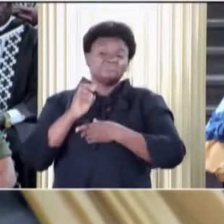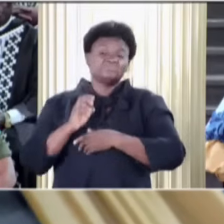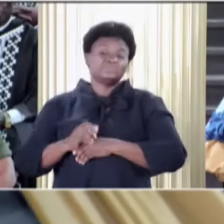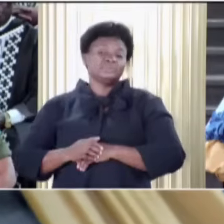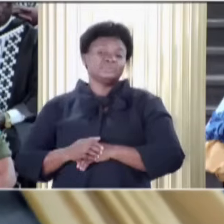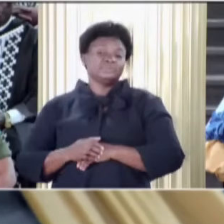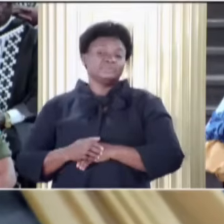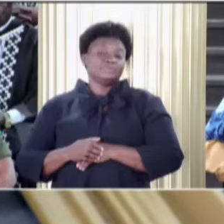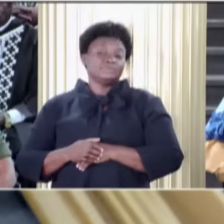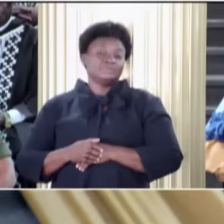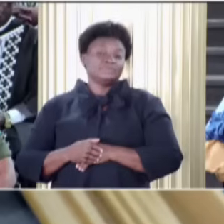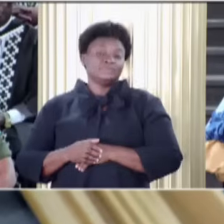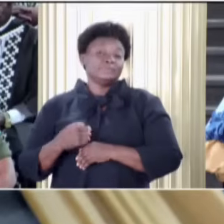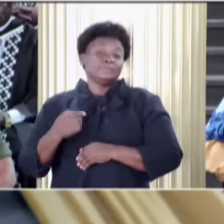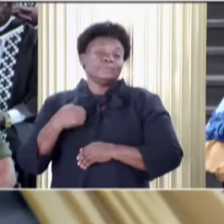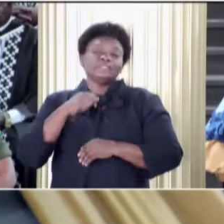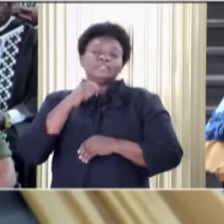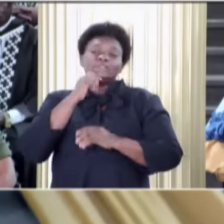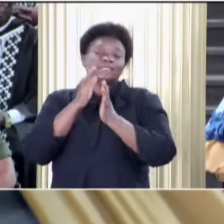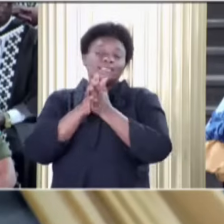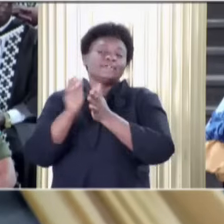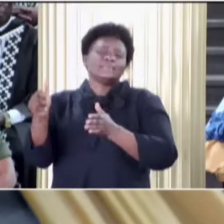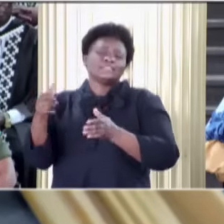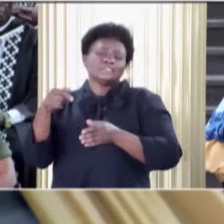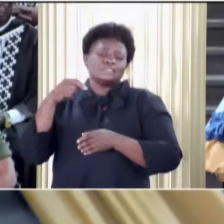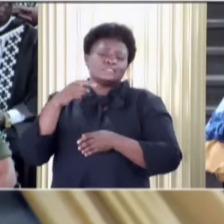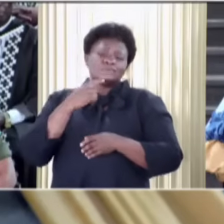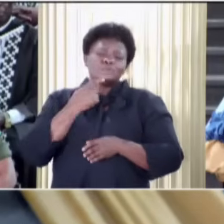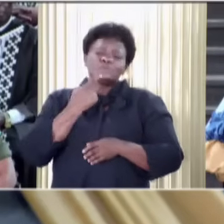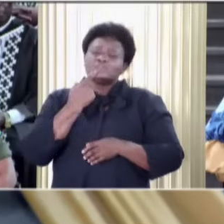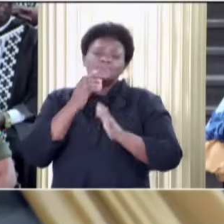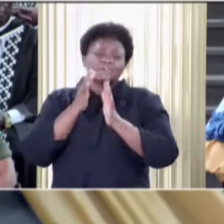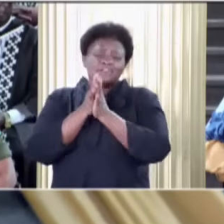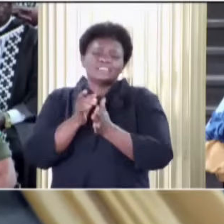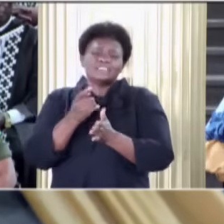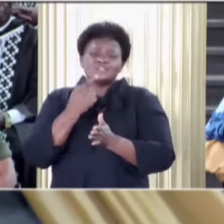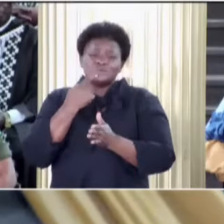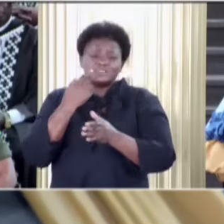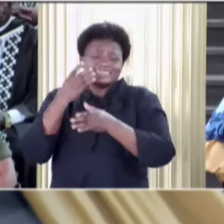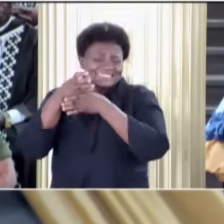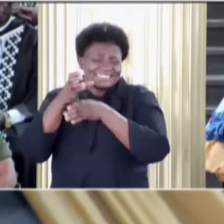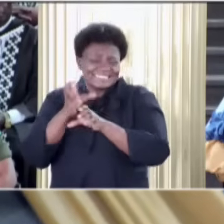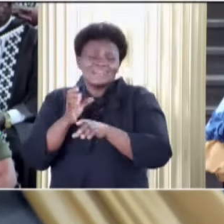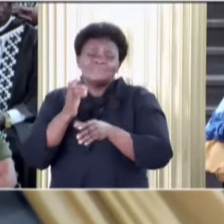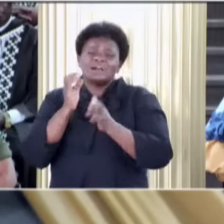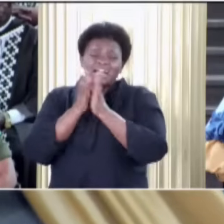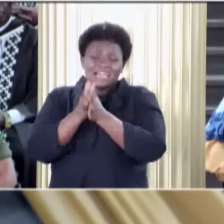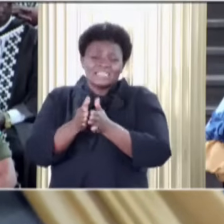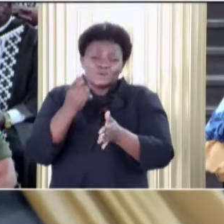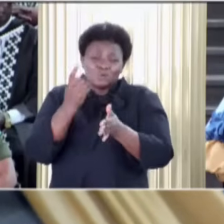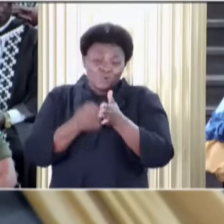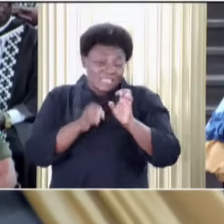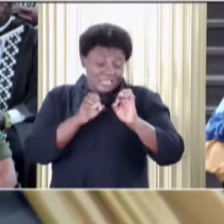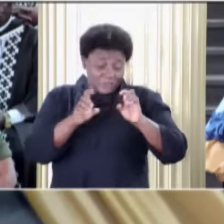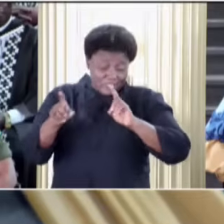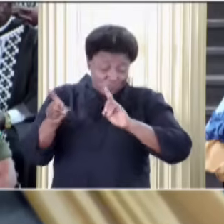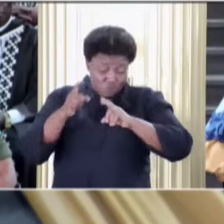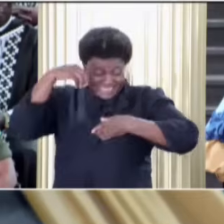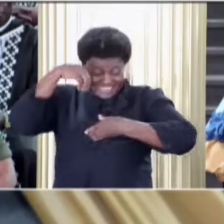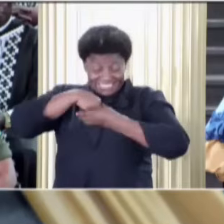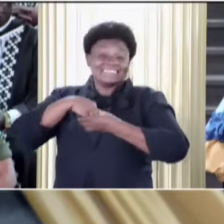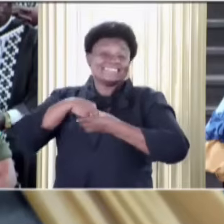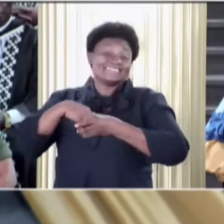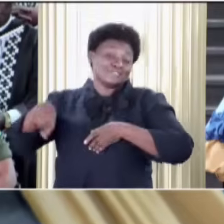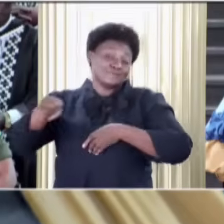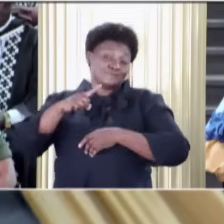I'm not asking what it added. I'm not asking what it decorated. I'm asking what it has undone and what it has changed within